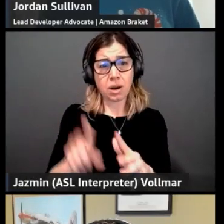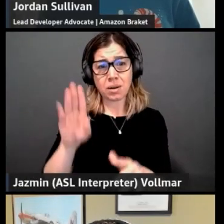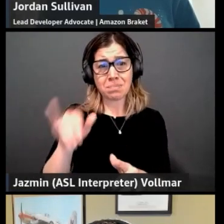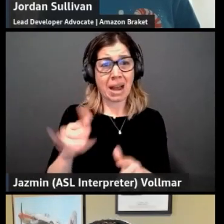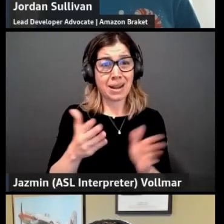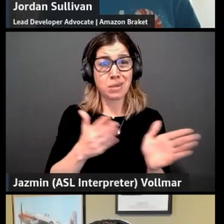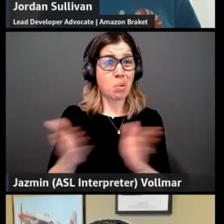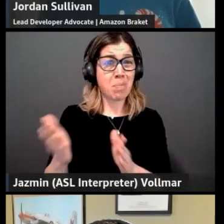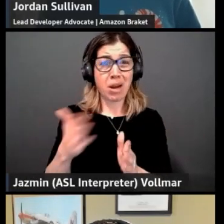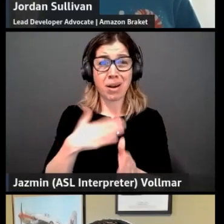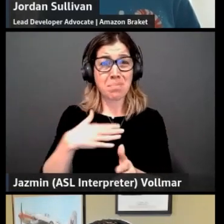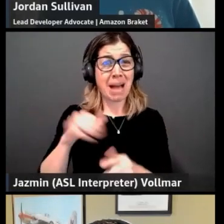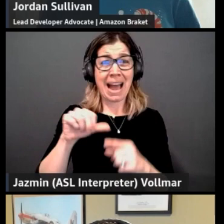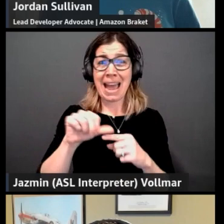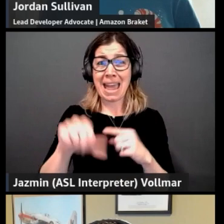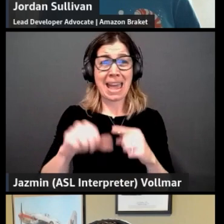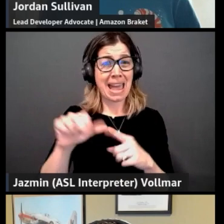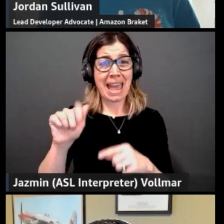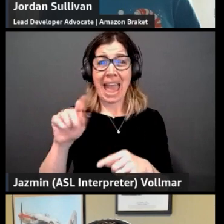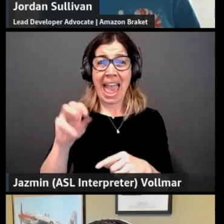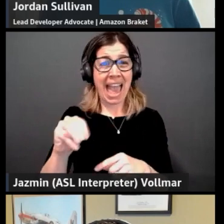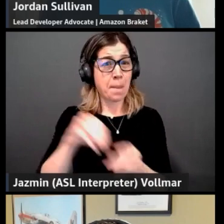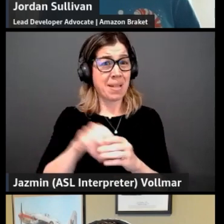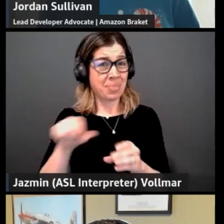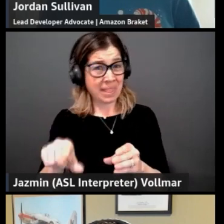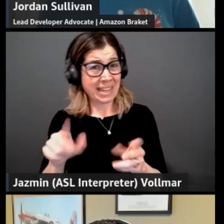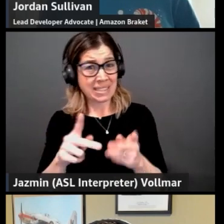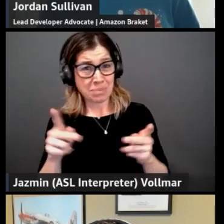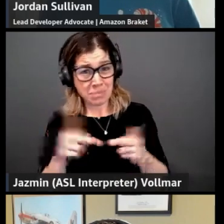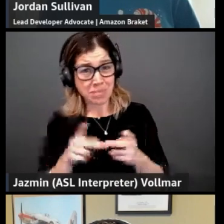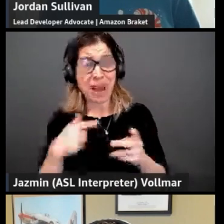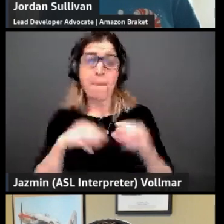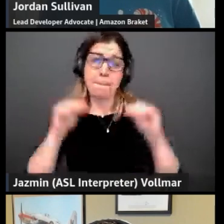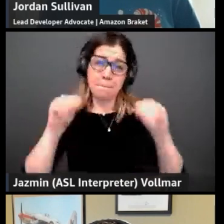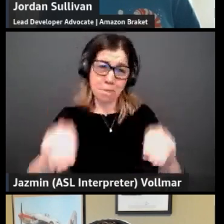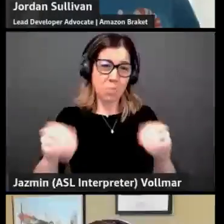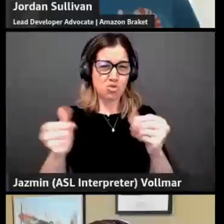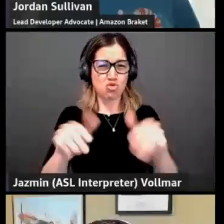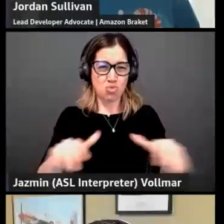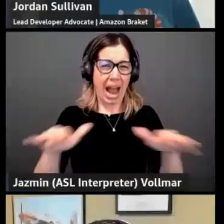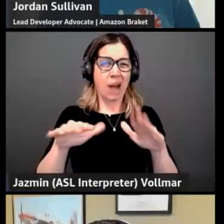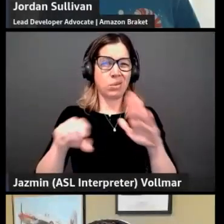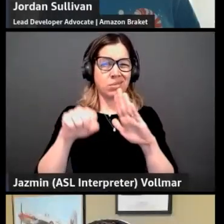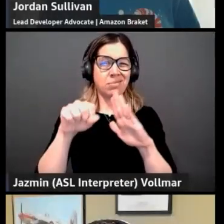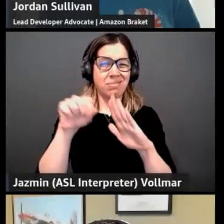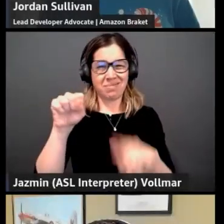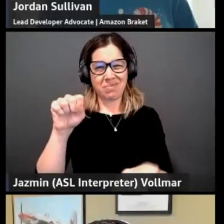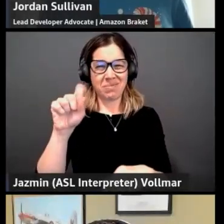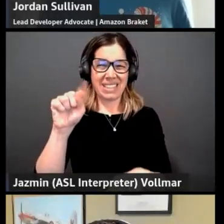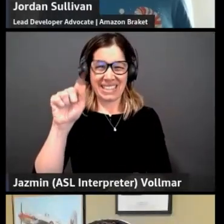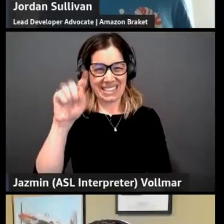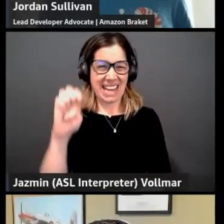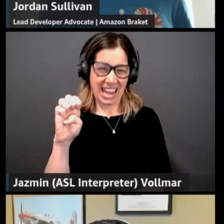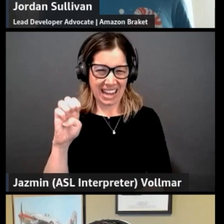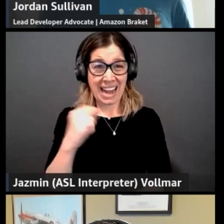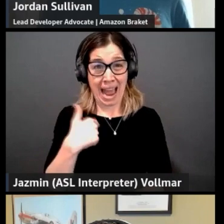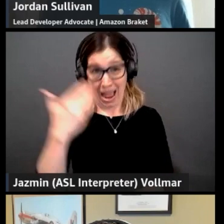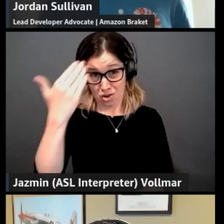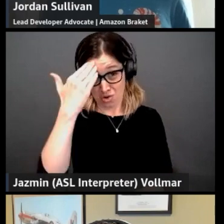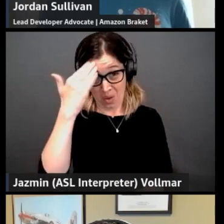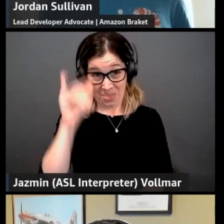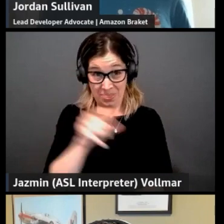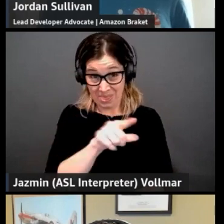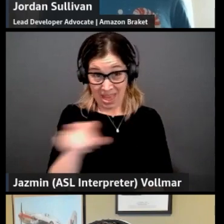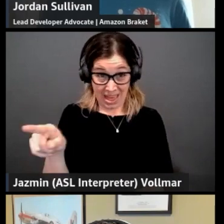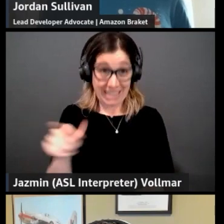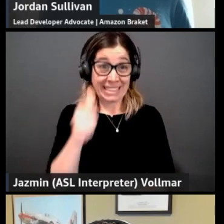preparing my atoms in these positions, and I'm putting them into their ground state. And I know that this ground set of each of these